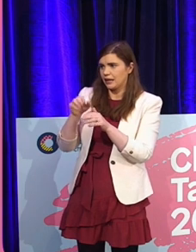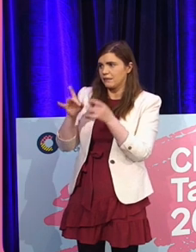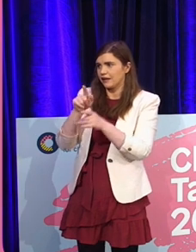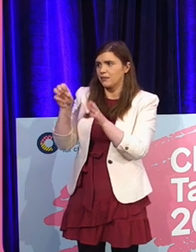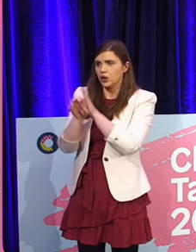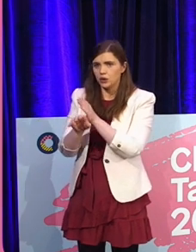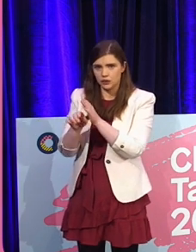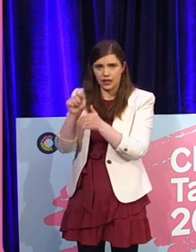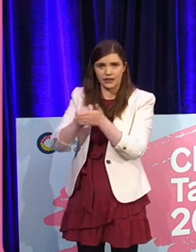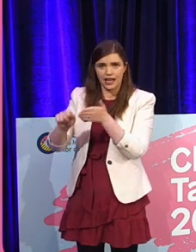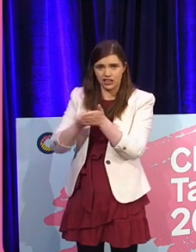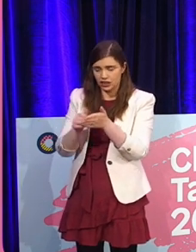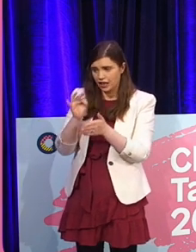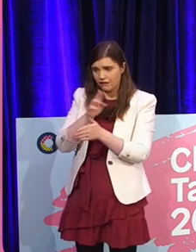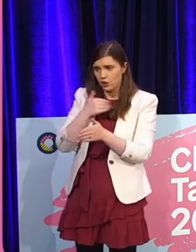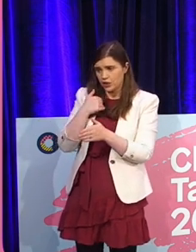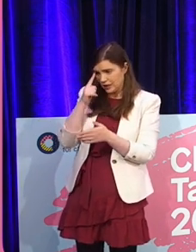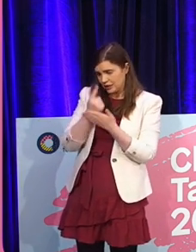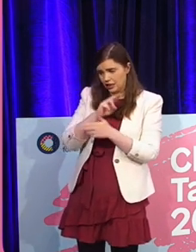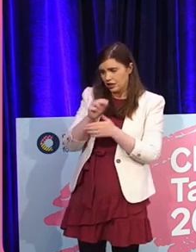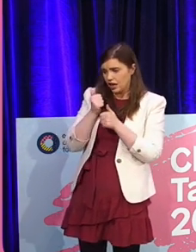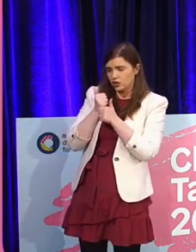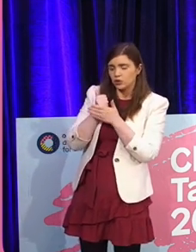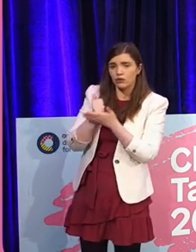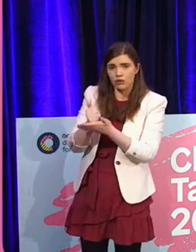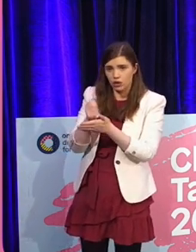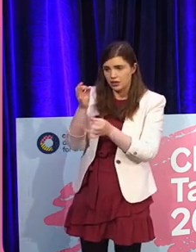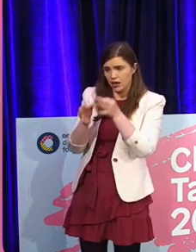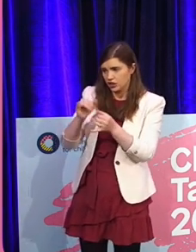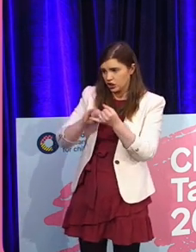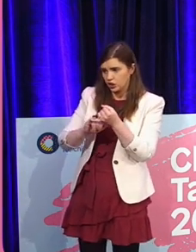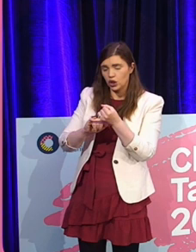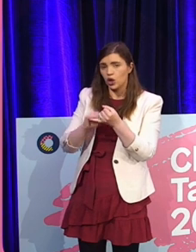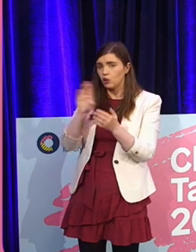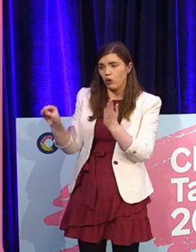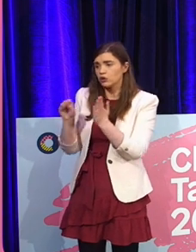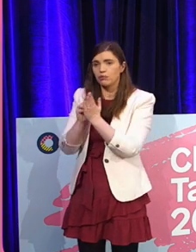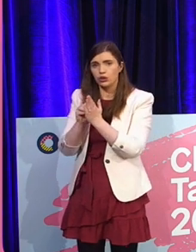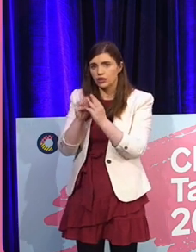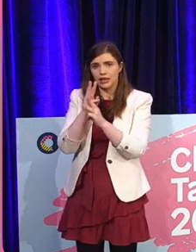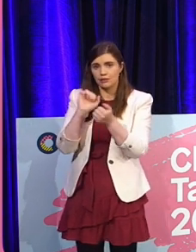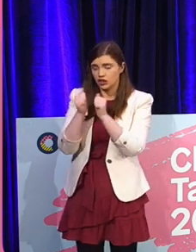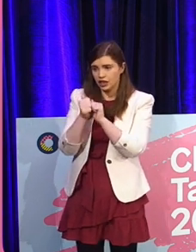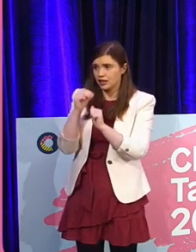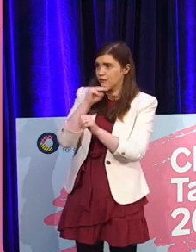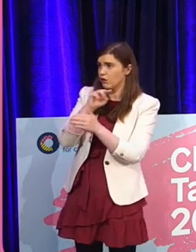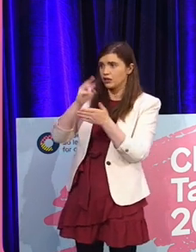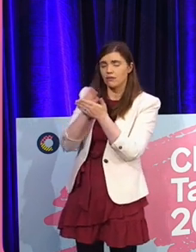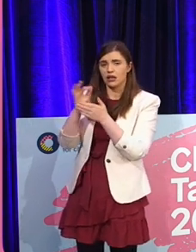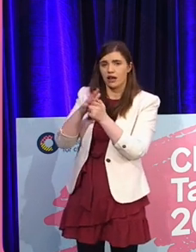If we decide not to support politicians who do not put climate action at the center of their plans, we will force them to